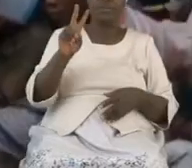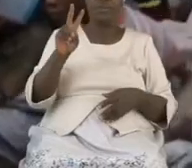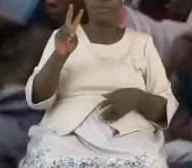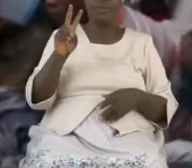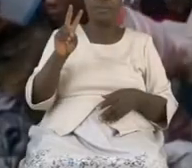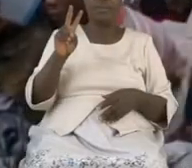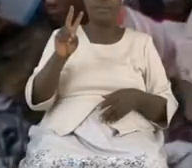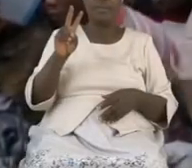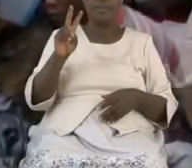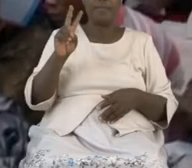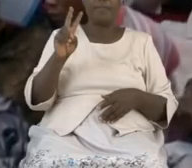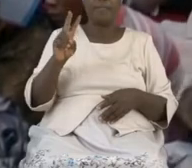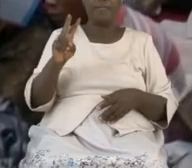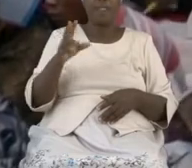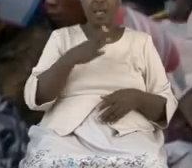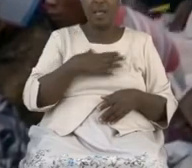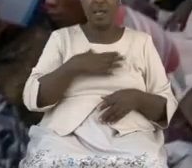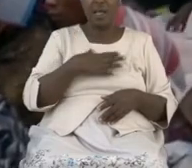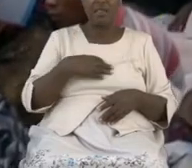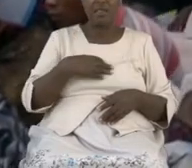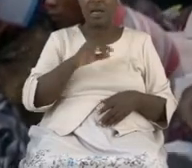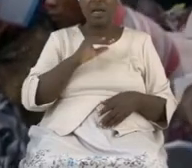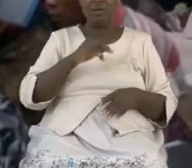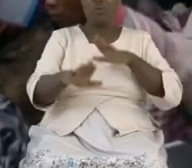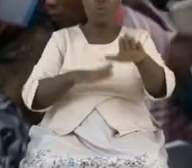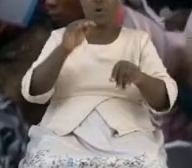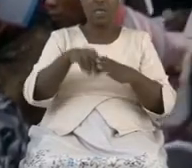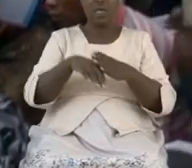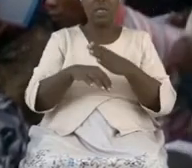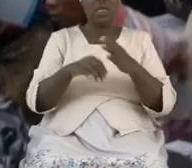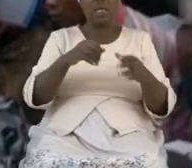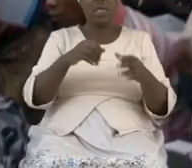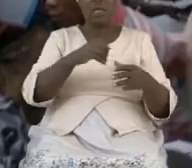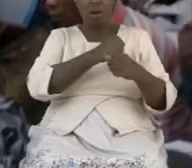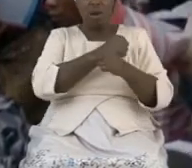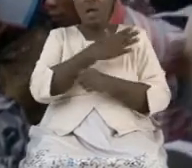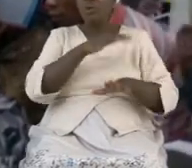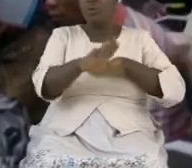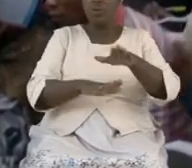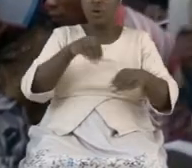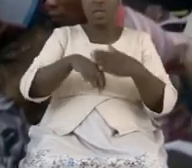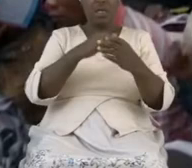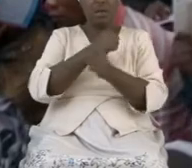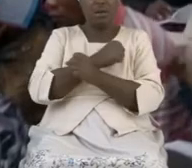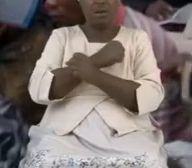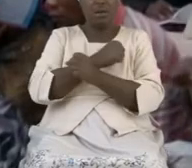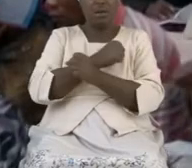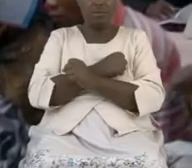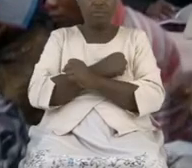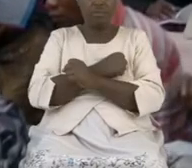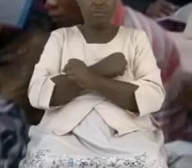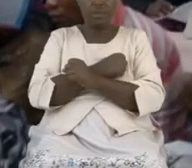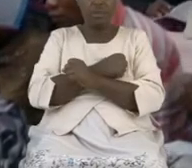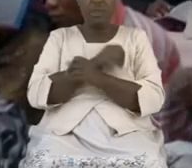And walk in love. And walk in love. That's a personal